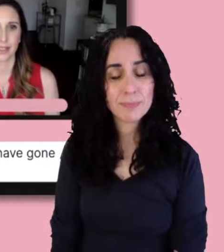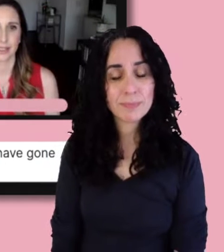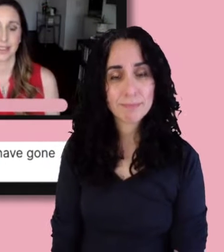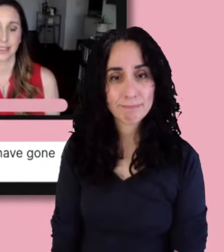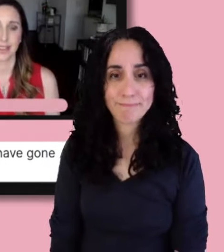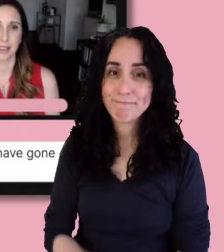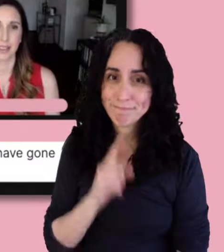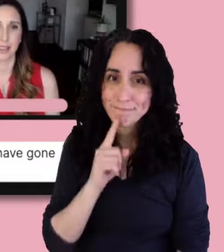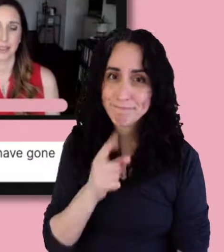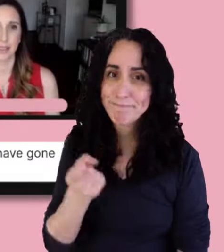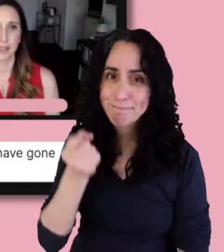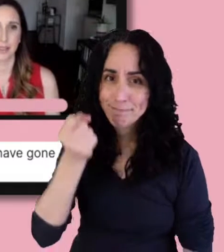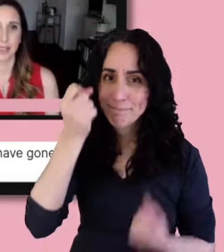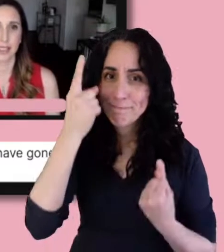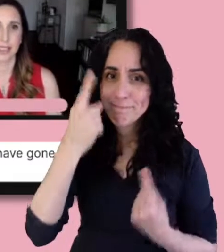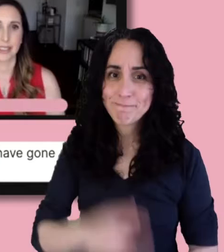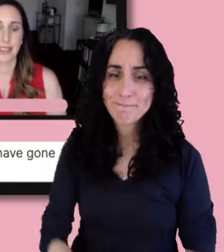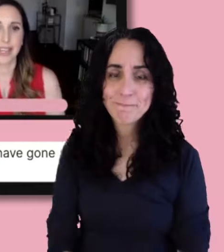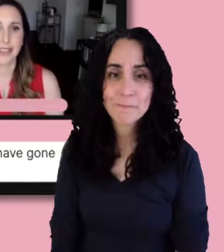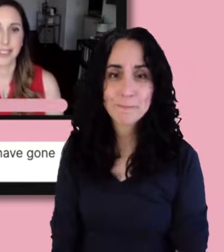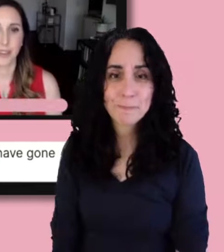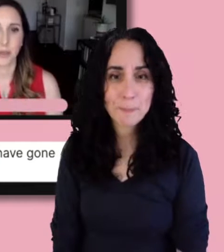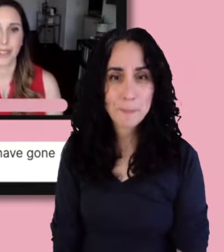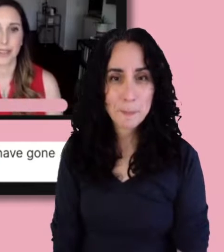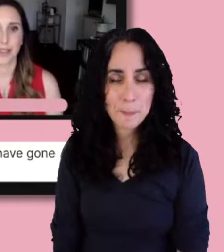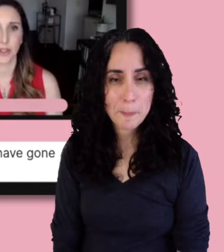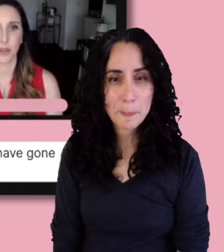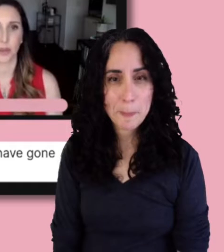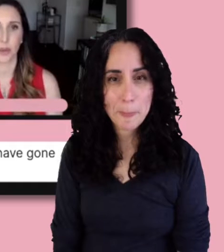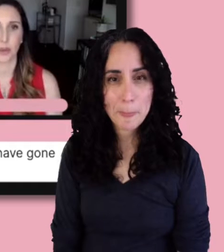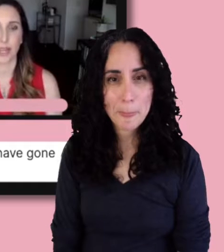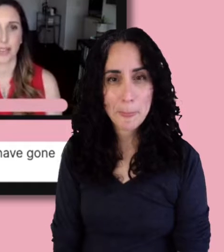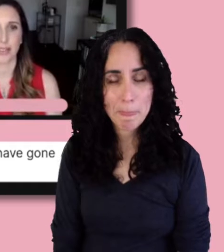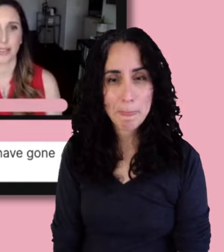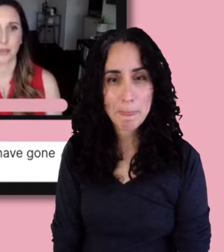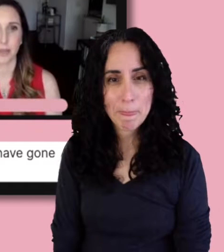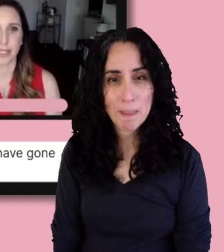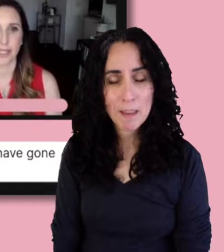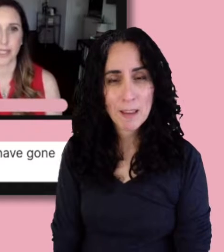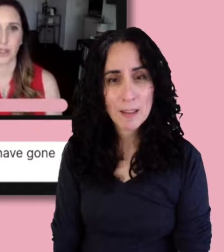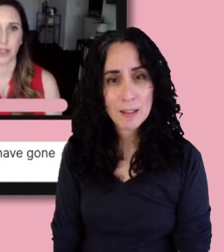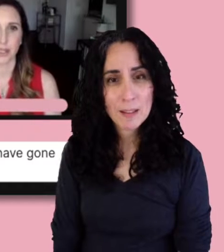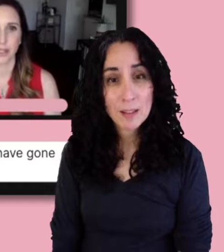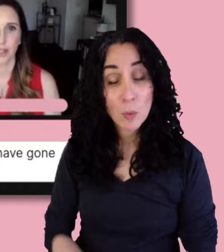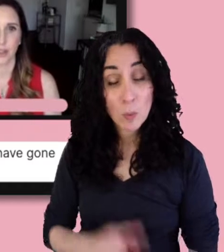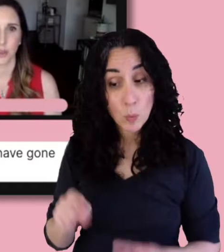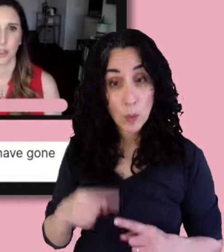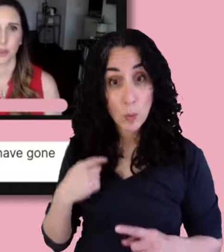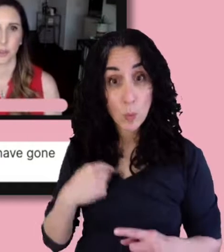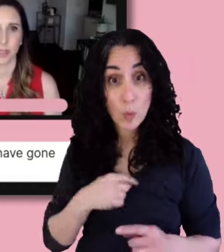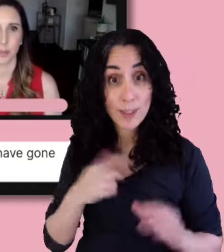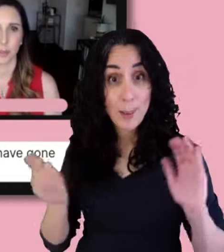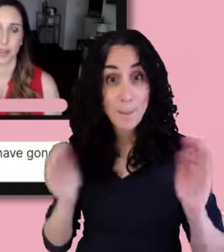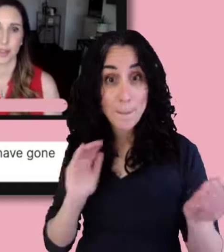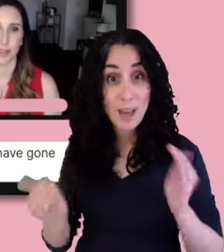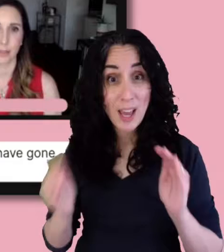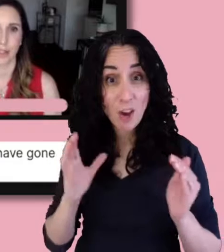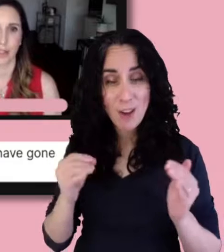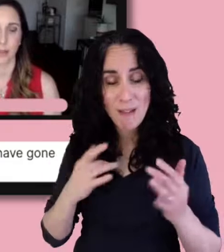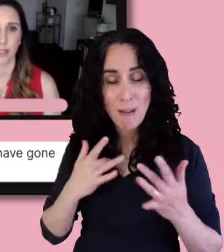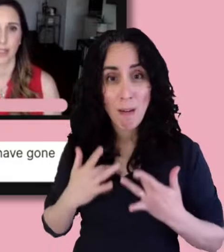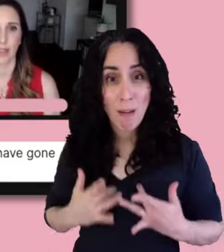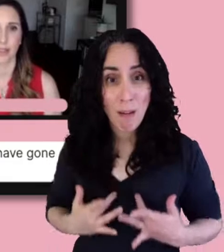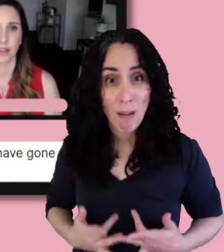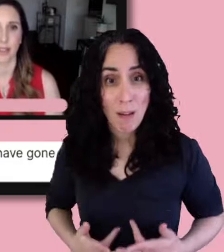I really relate to that as well. I think that we get into, right, this really dangerous territory when we compare and